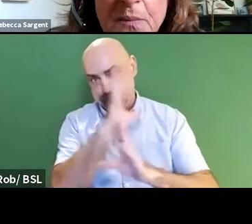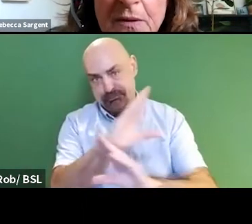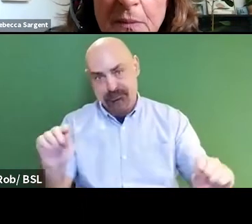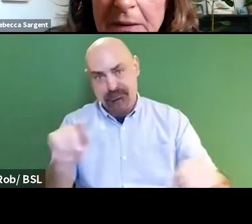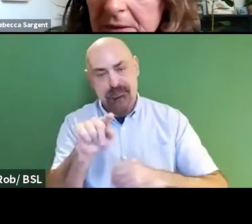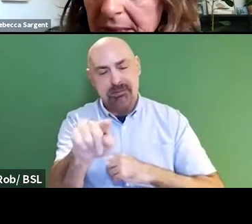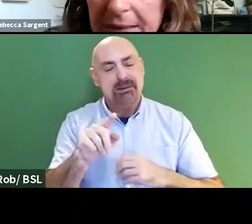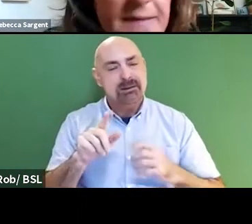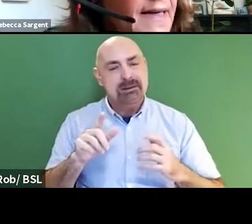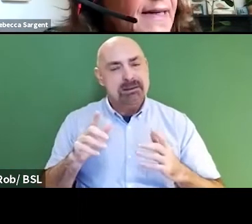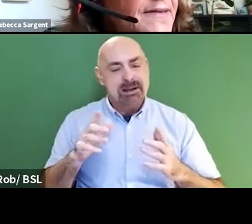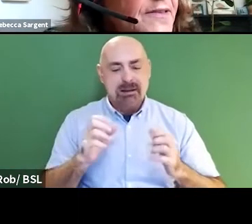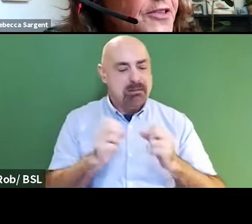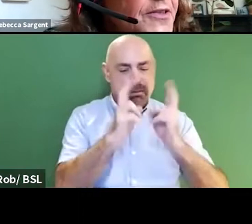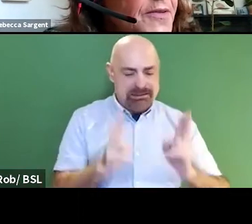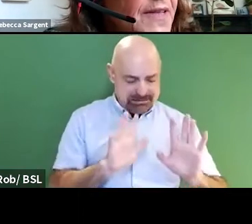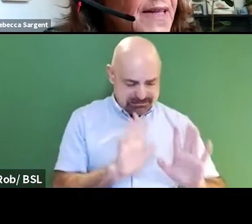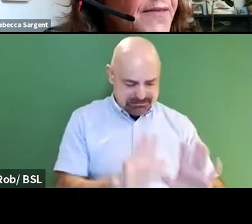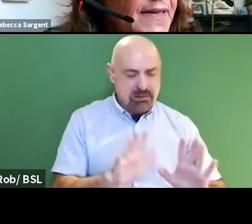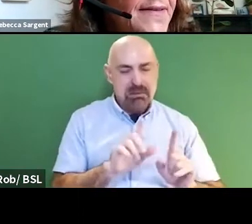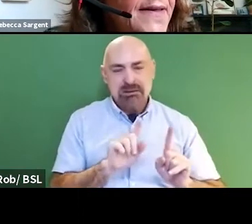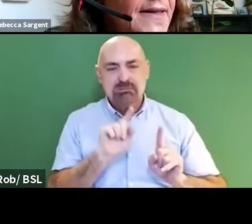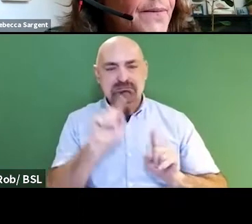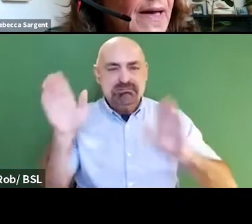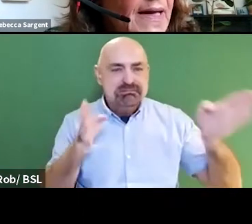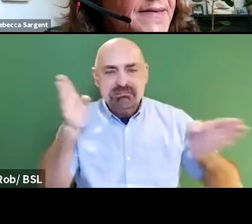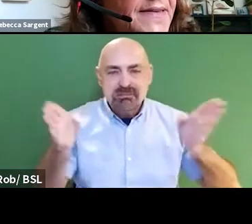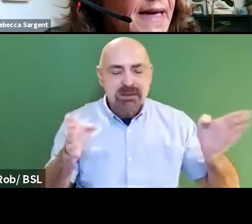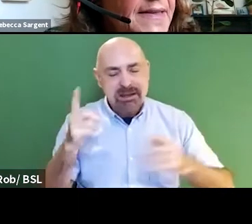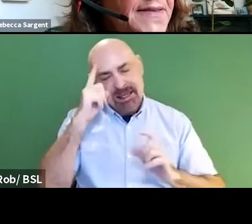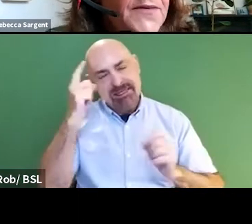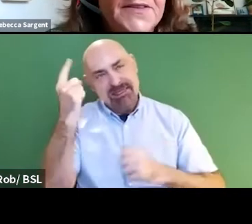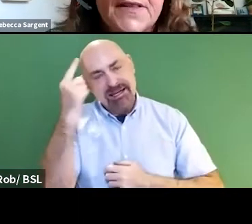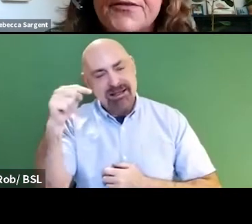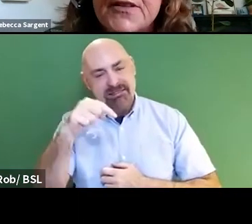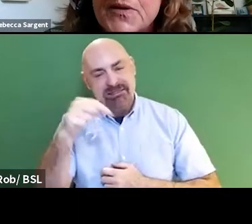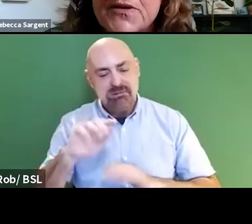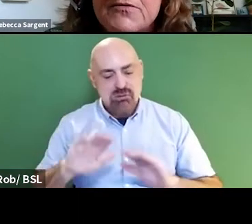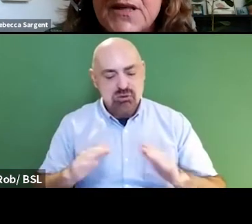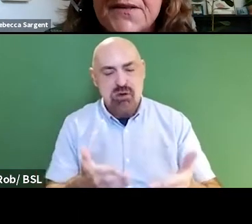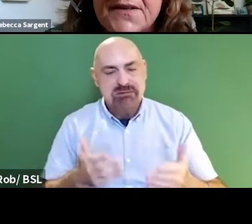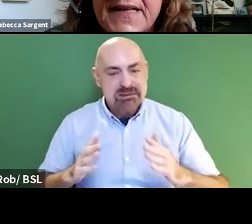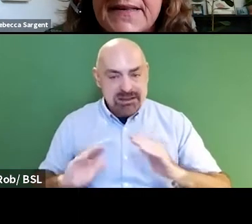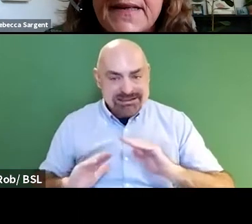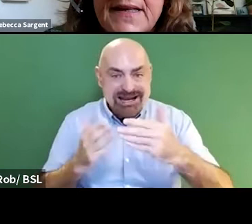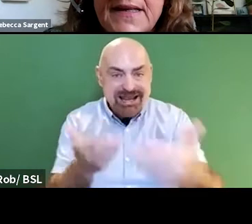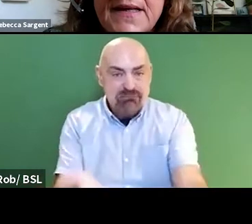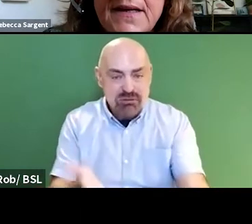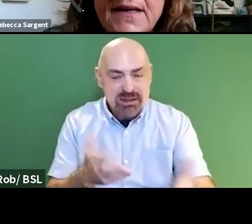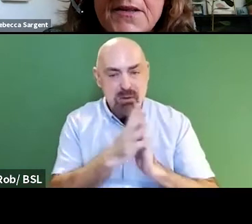it's to go beyond the buildings and to think of it as a service delivery model rather